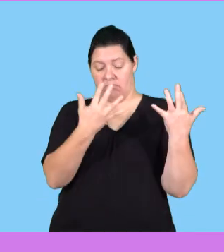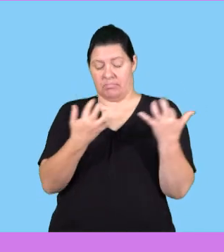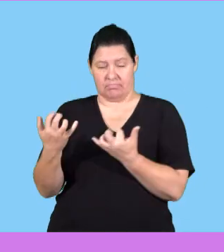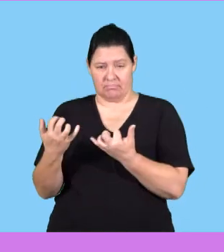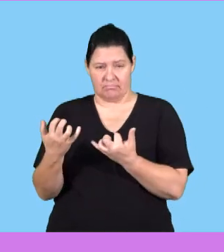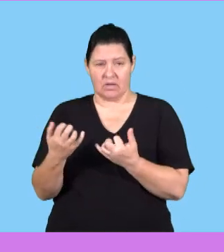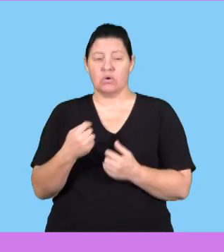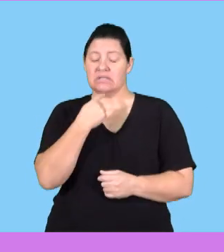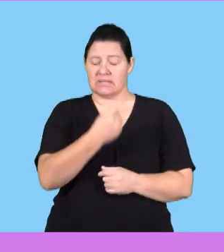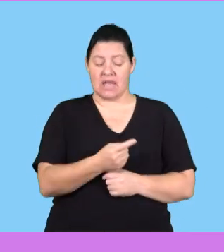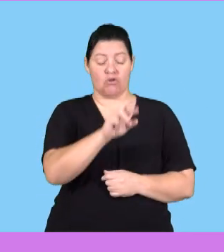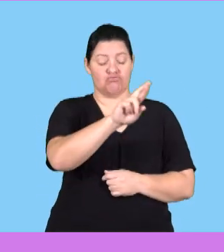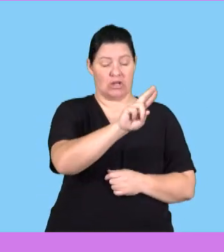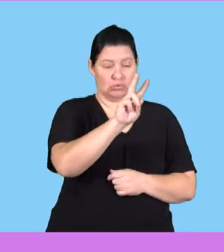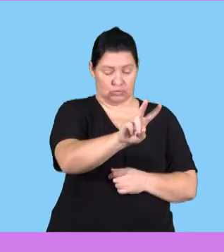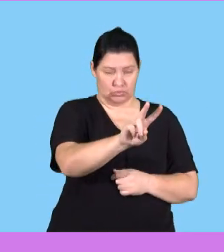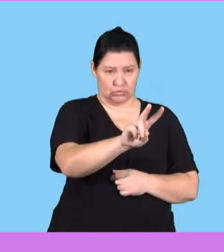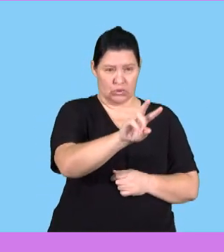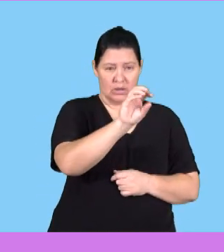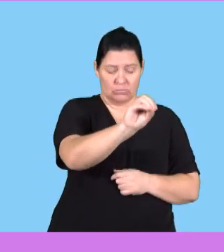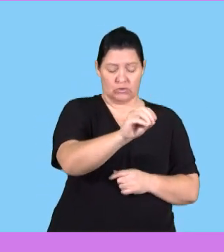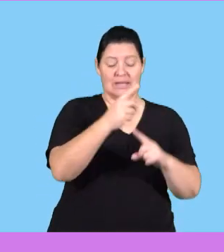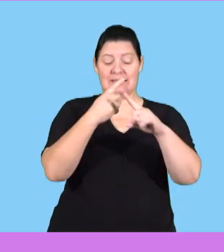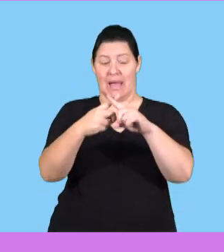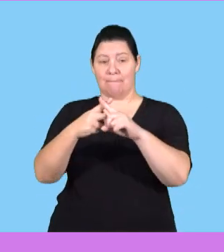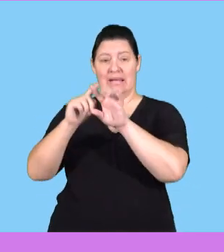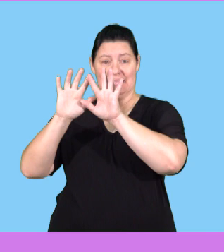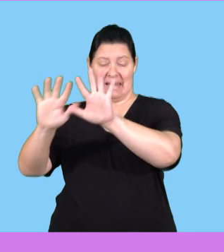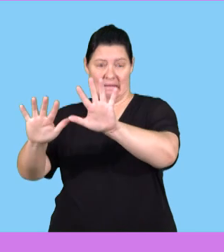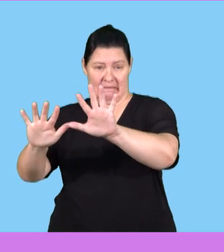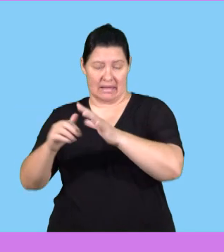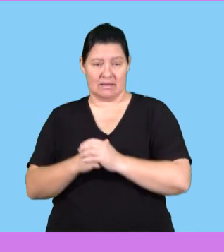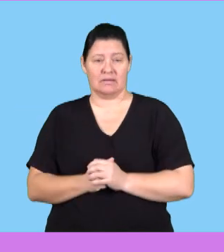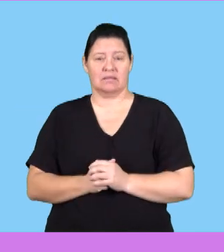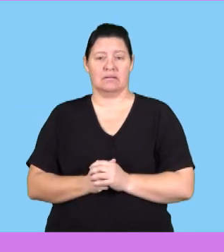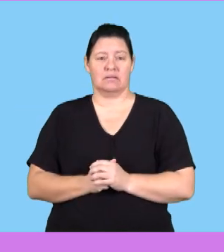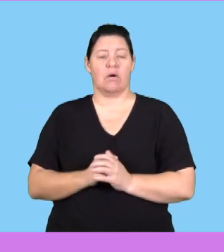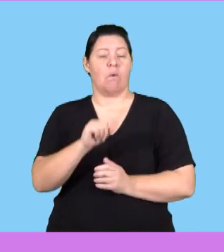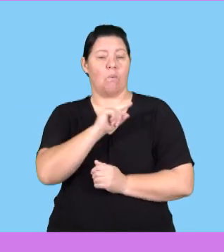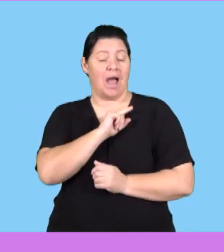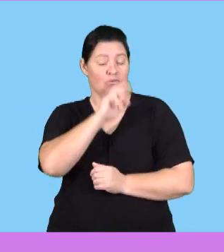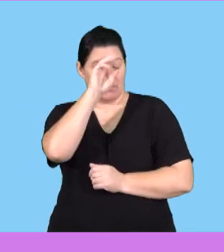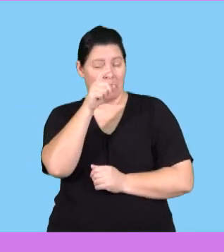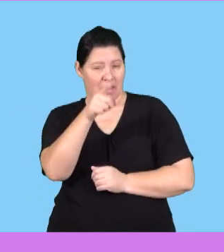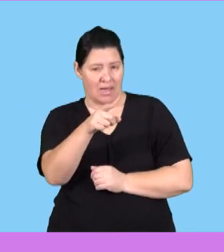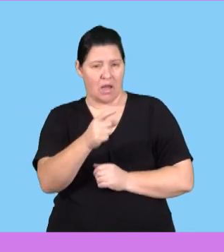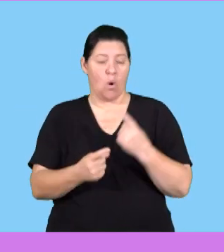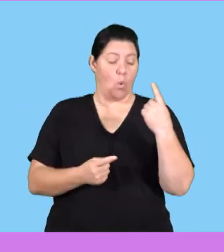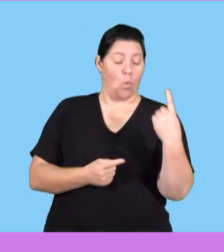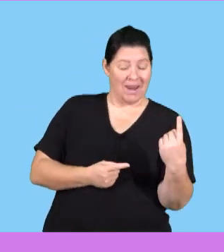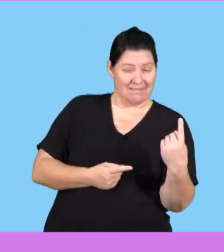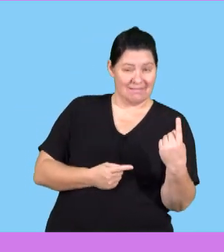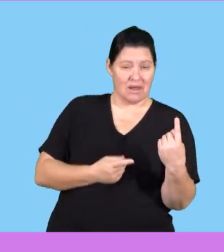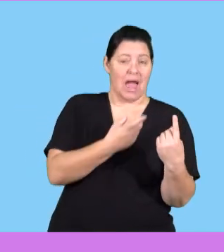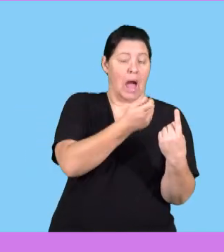to calculate, we will write the 2 rand and multiply it by 10 sweets, because now remember,